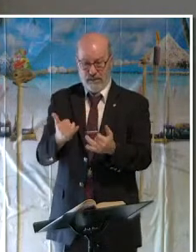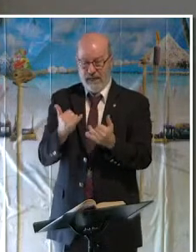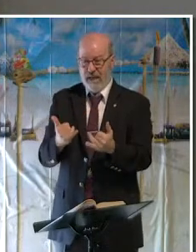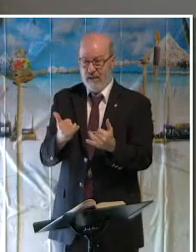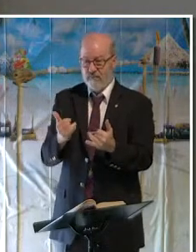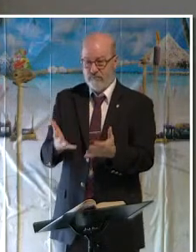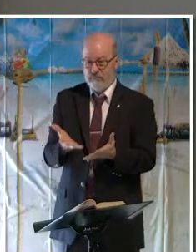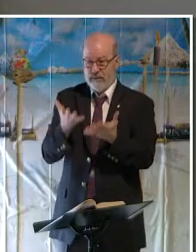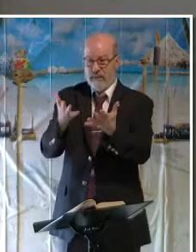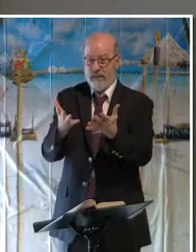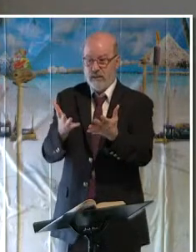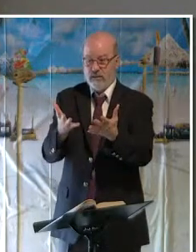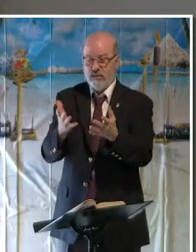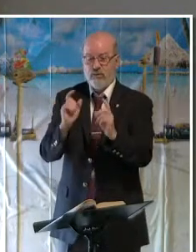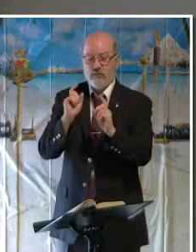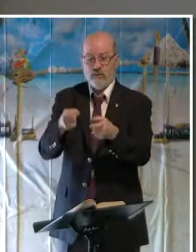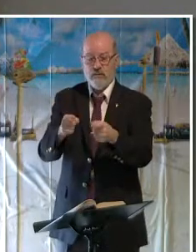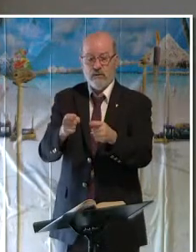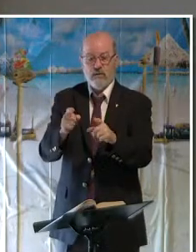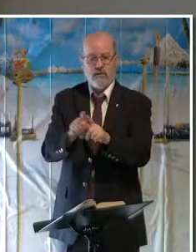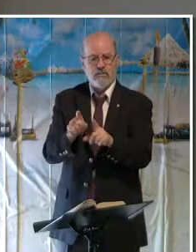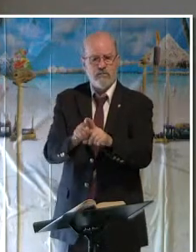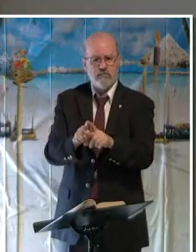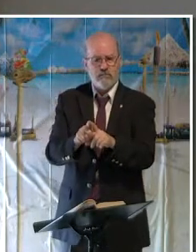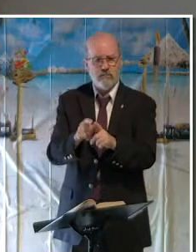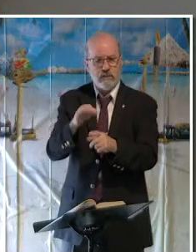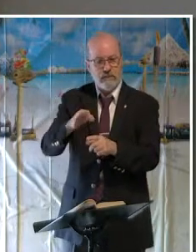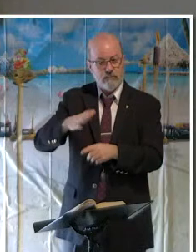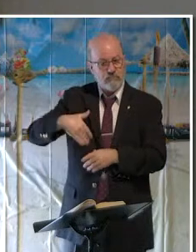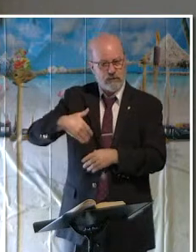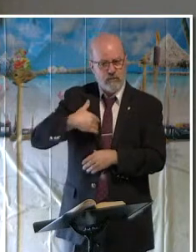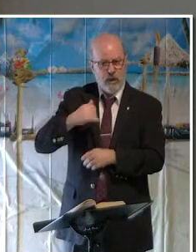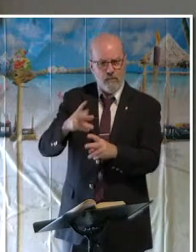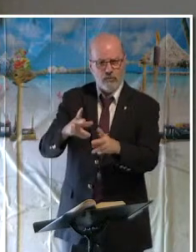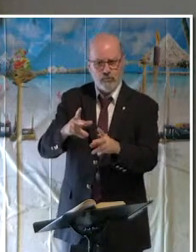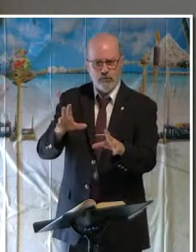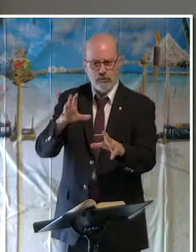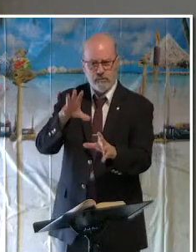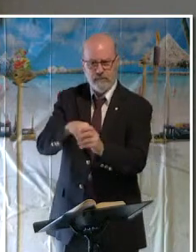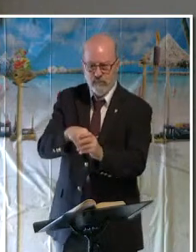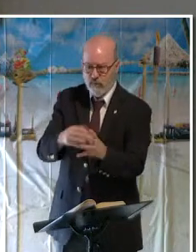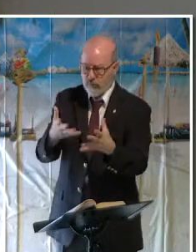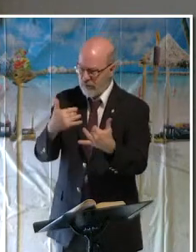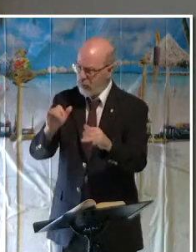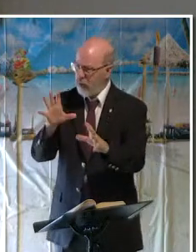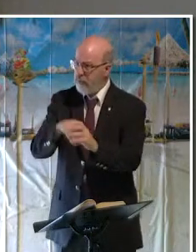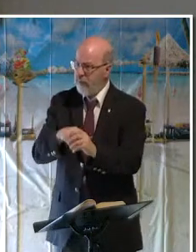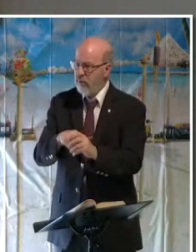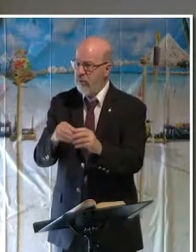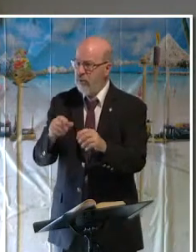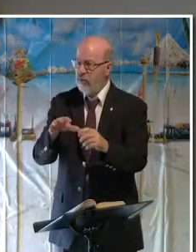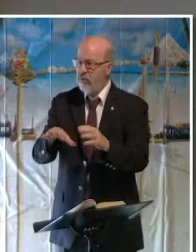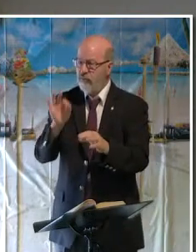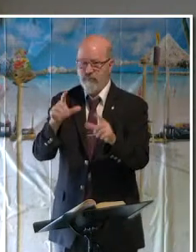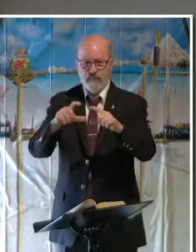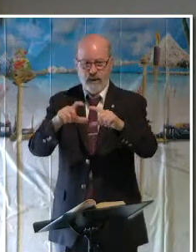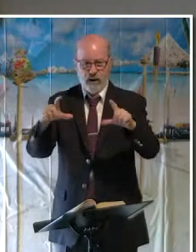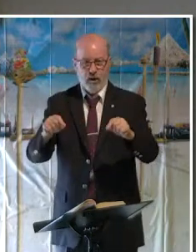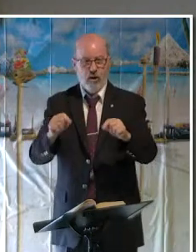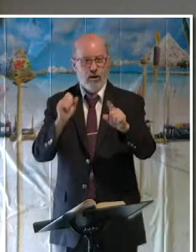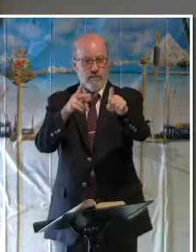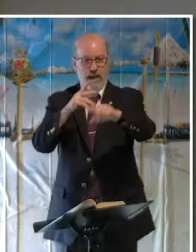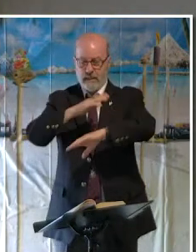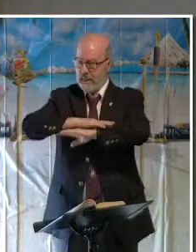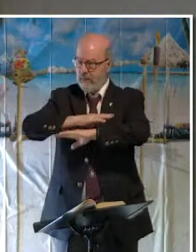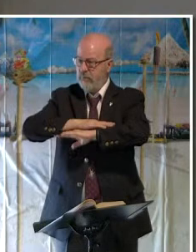now committed to giving. And by the way, if you didn't get a chance to do that and you still want to participate, you'll find a card like this back